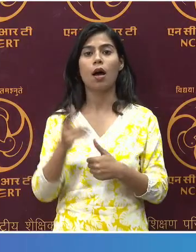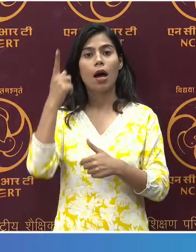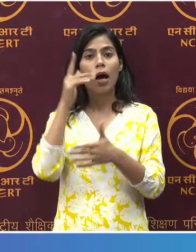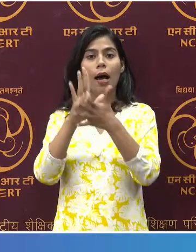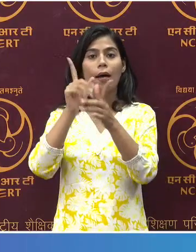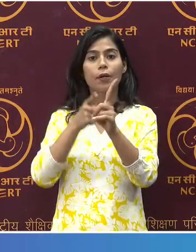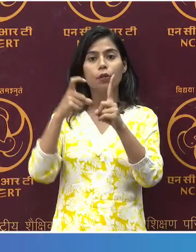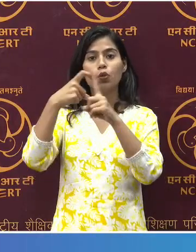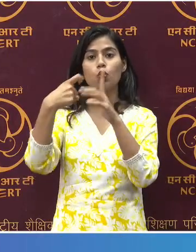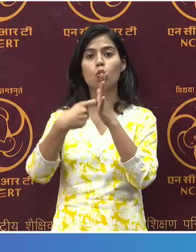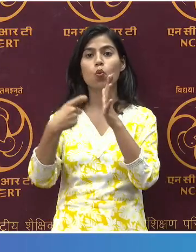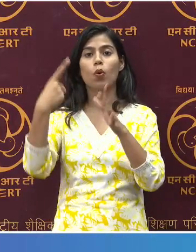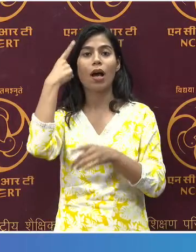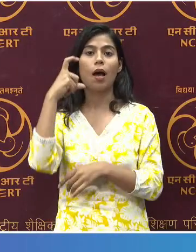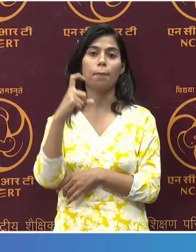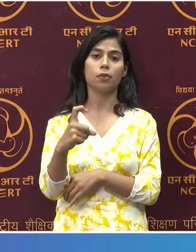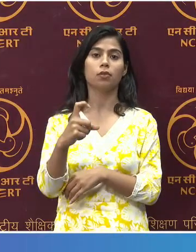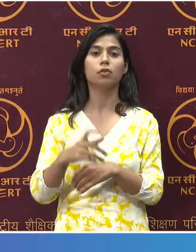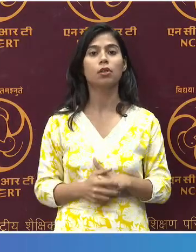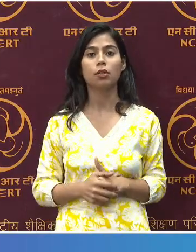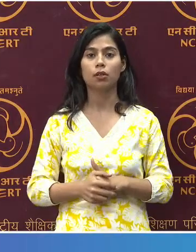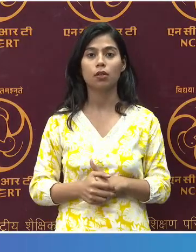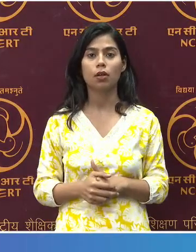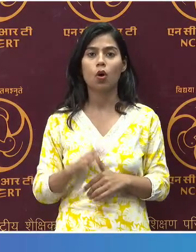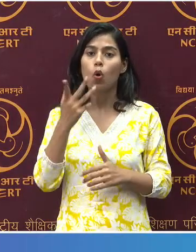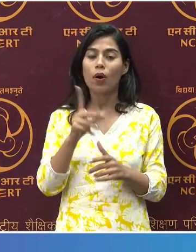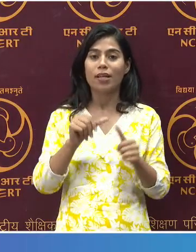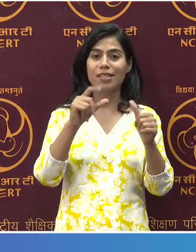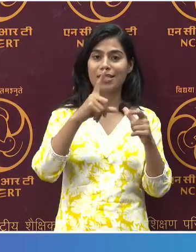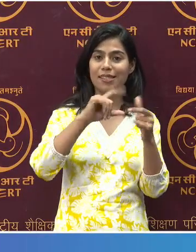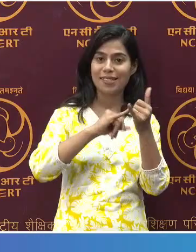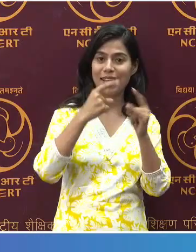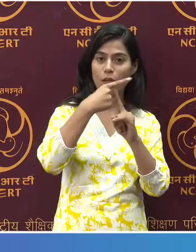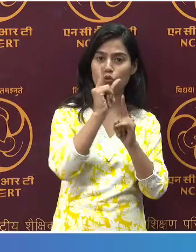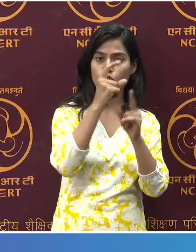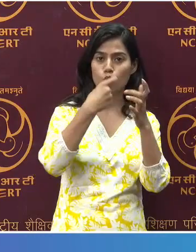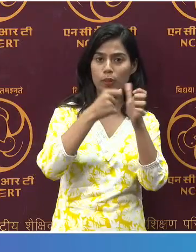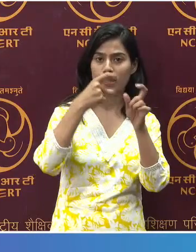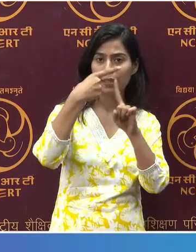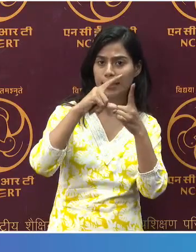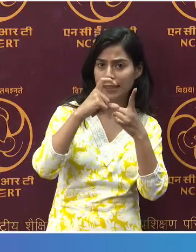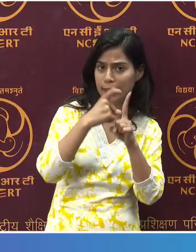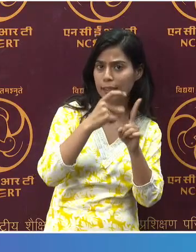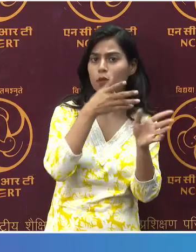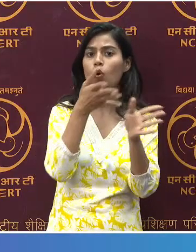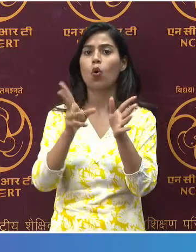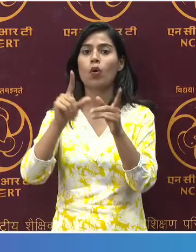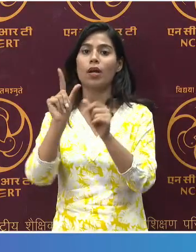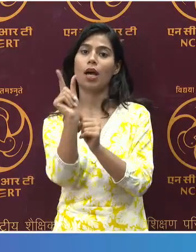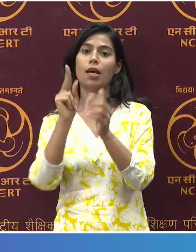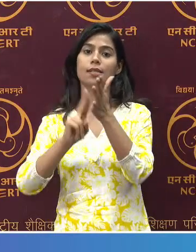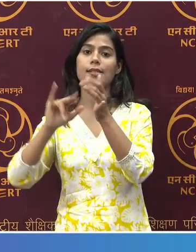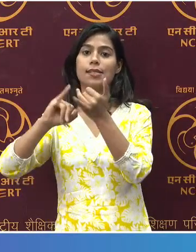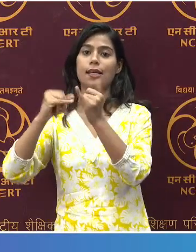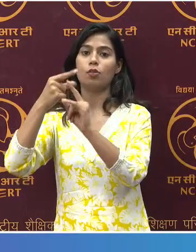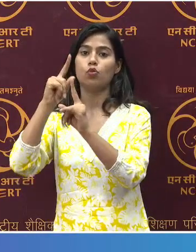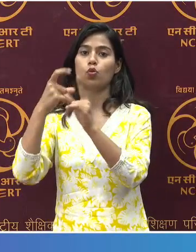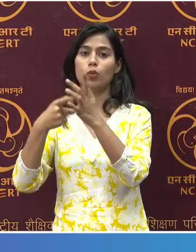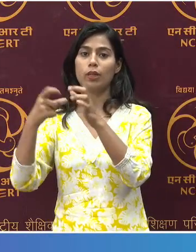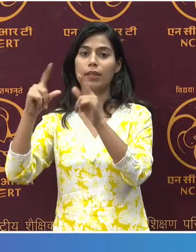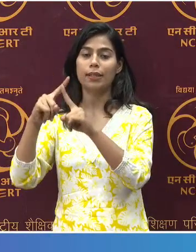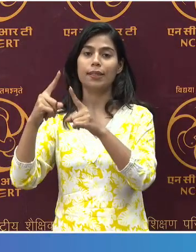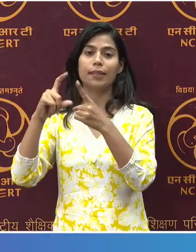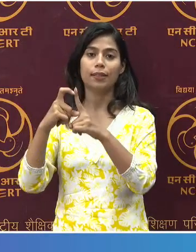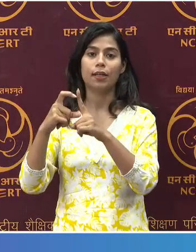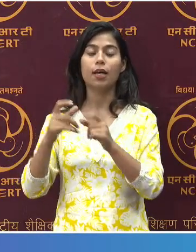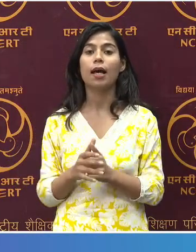case of saturated hydrocarbons and unsaturated hydrocarbons already has been discussed, that is alkane, alkene